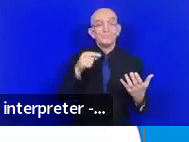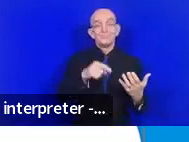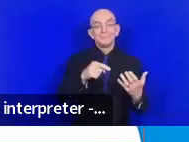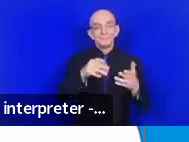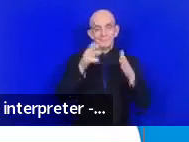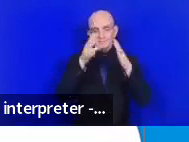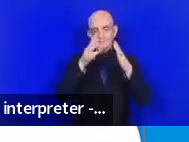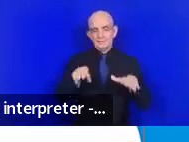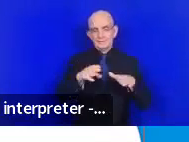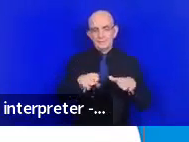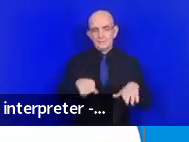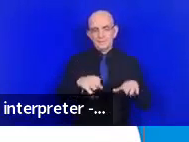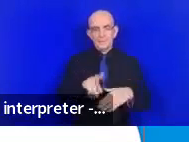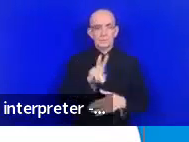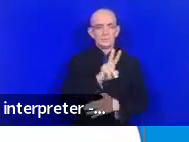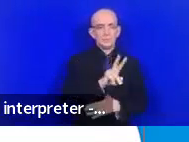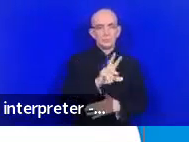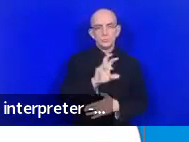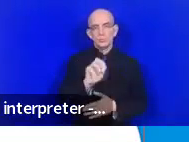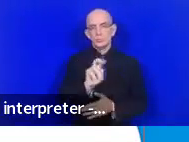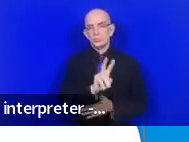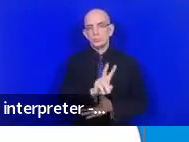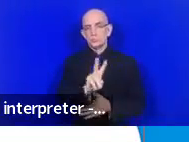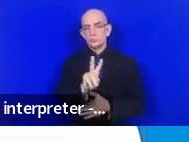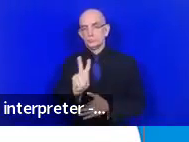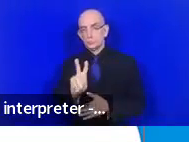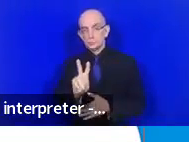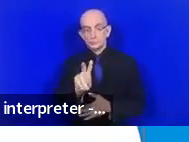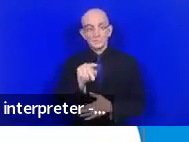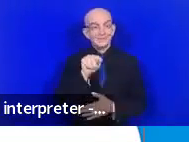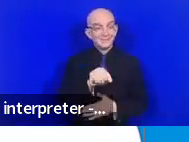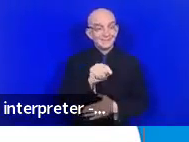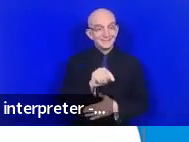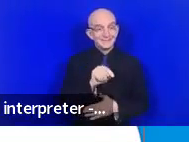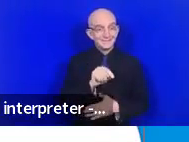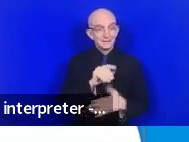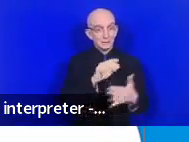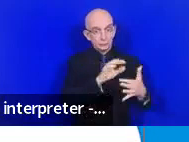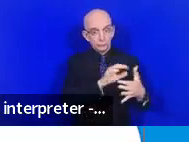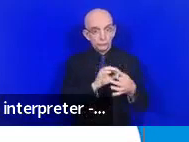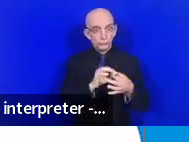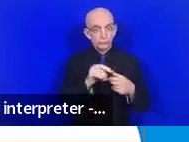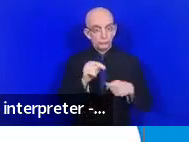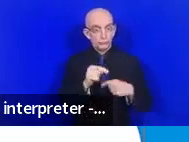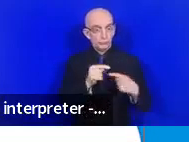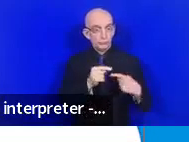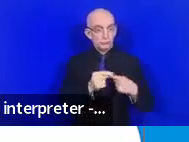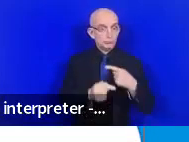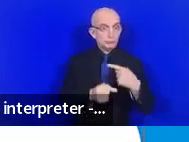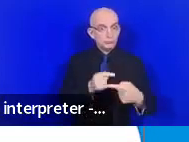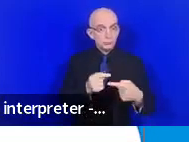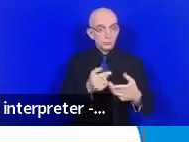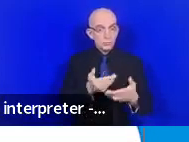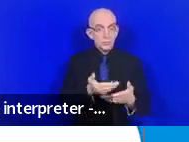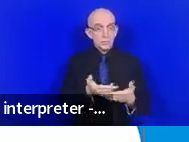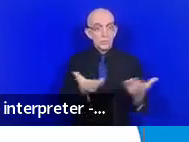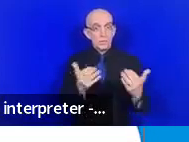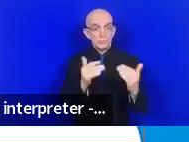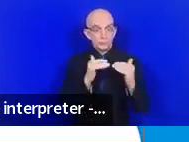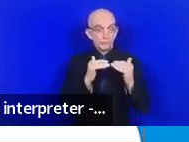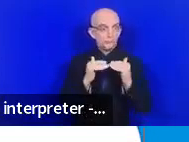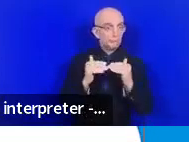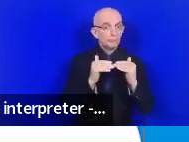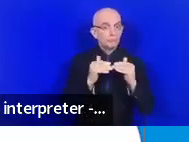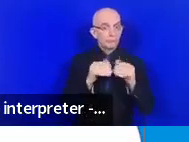December 2022. And the protocol is equally available in international sign language, in